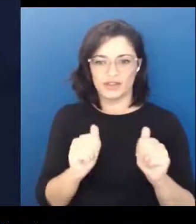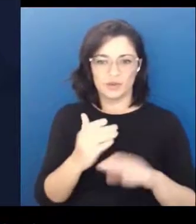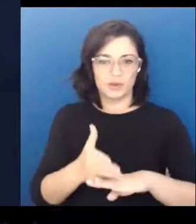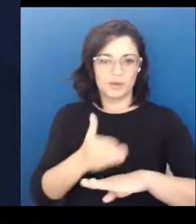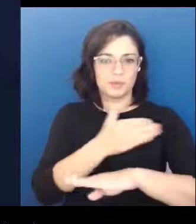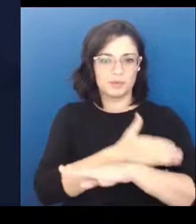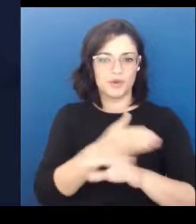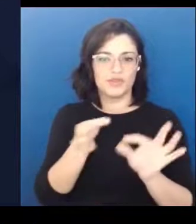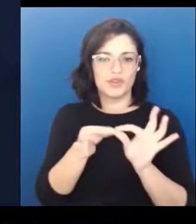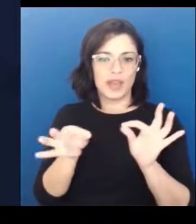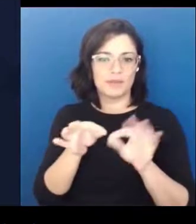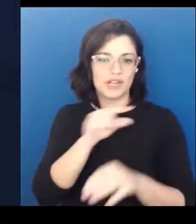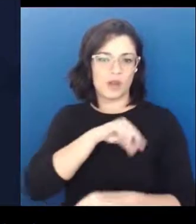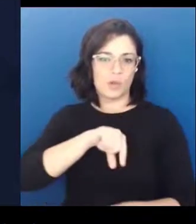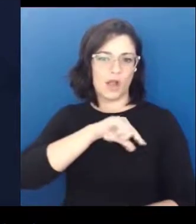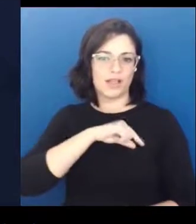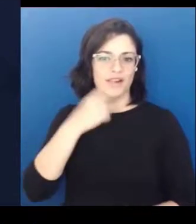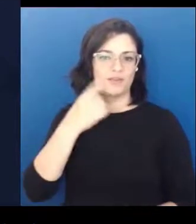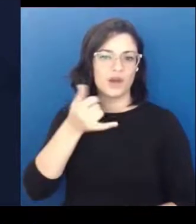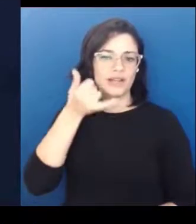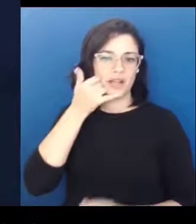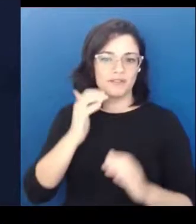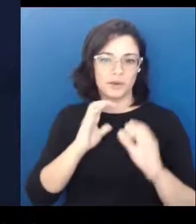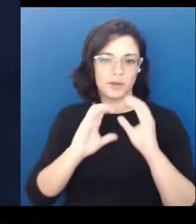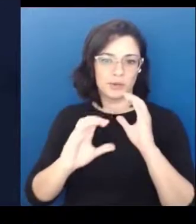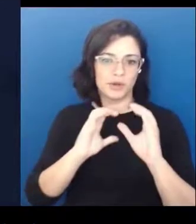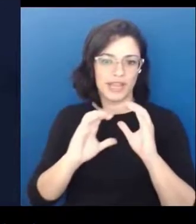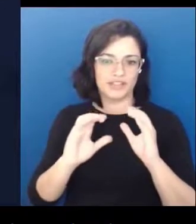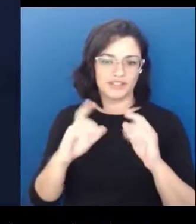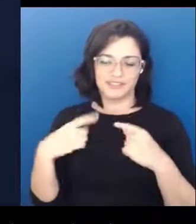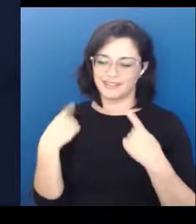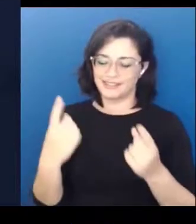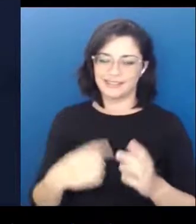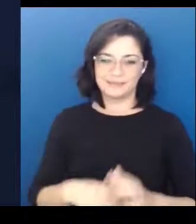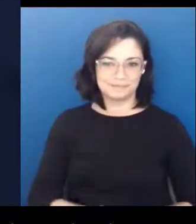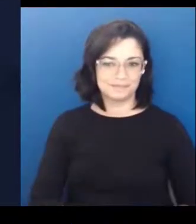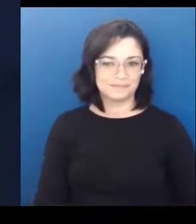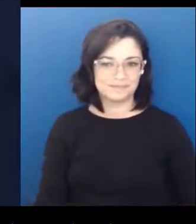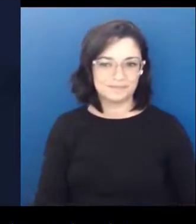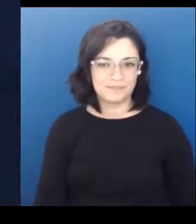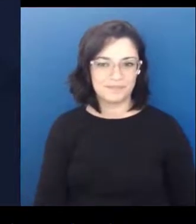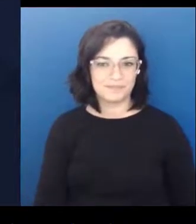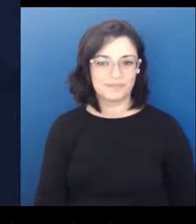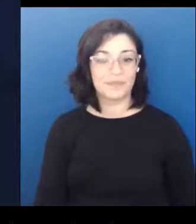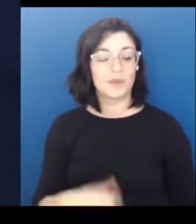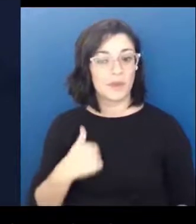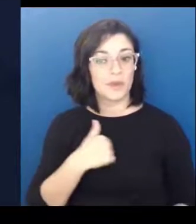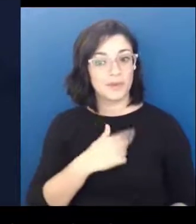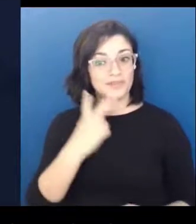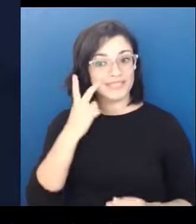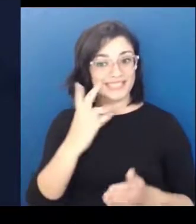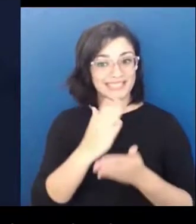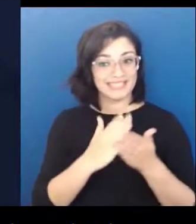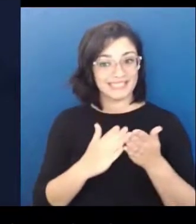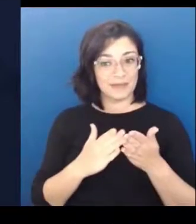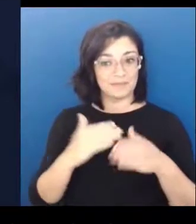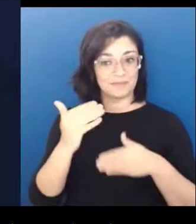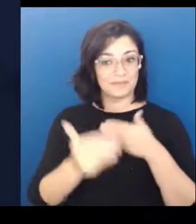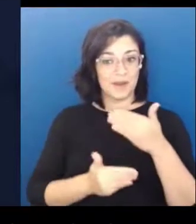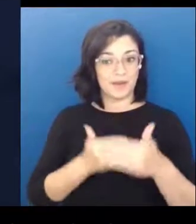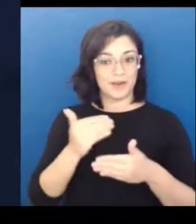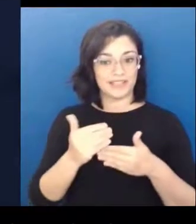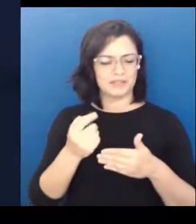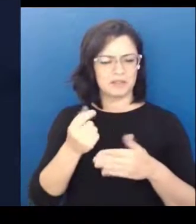for telephone communications. And we've seen some progress. There's a little bit of progress being made with